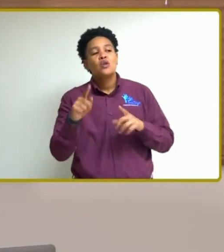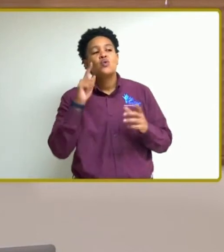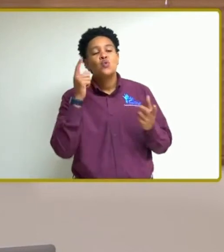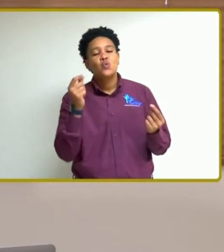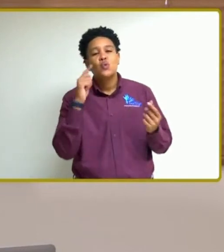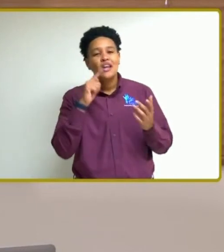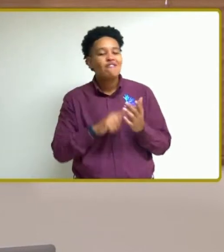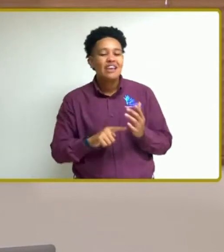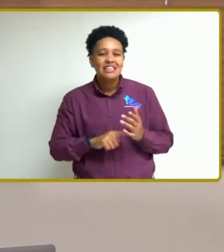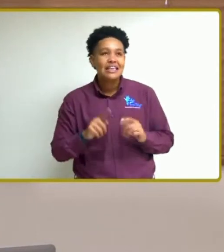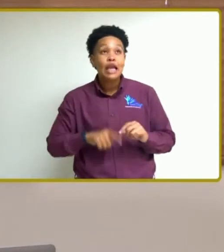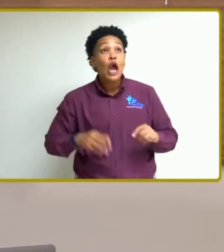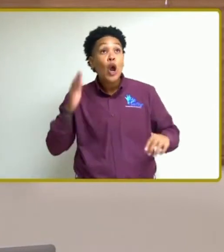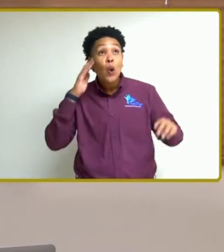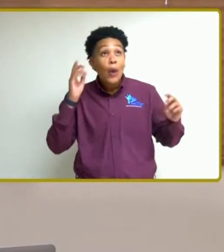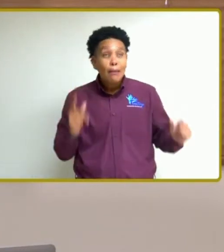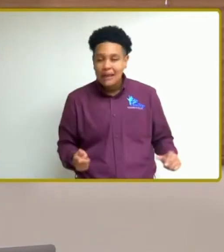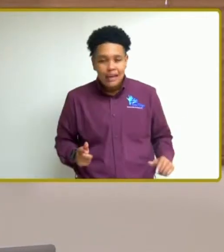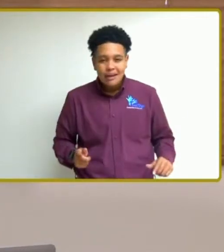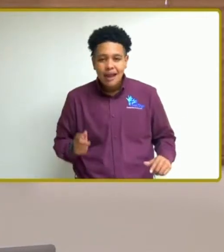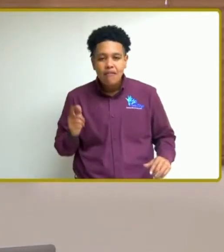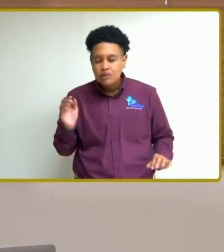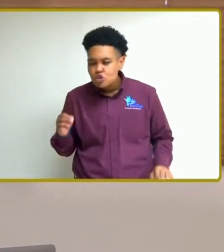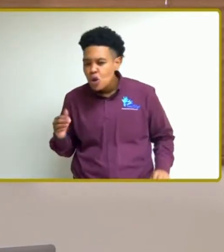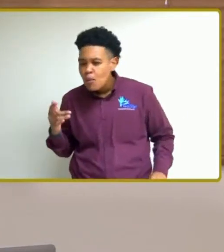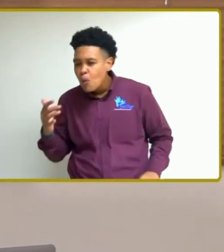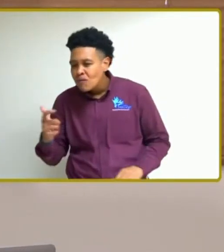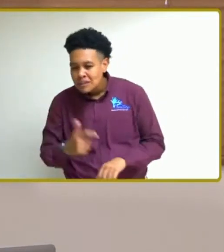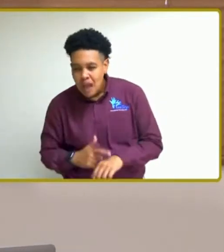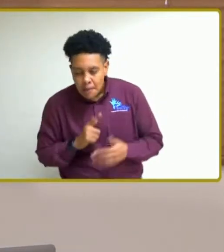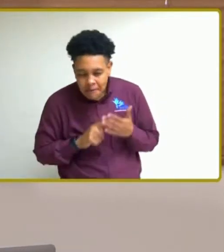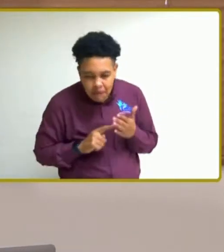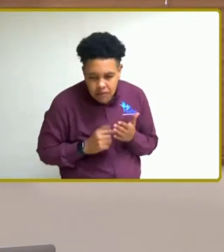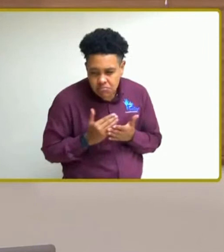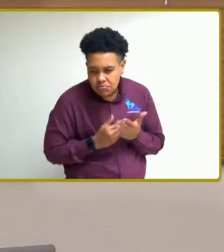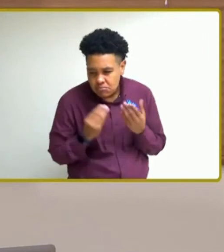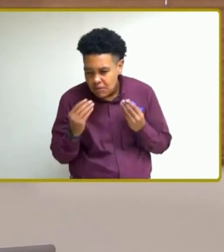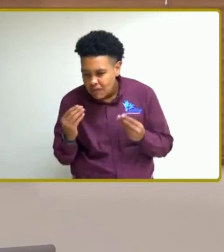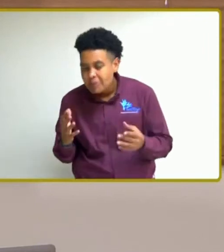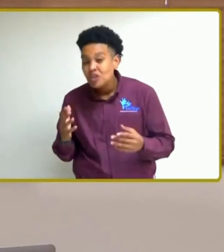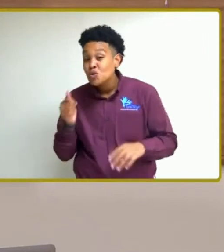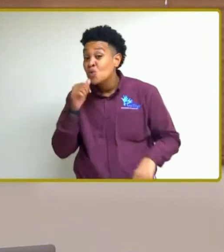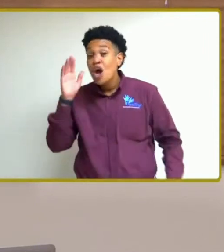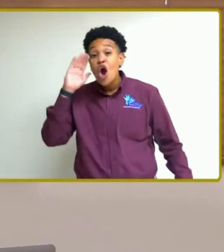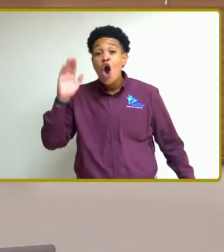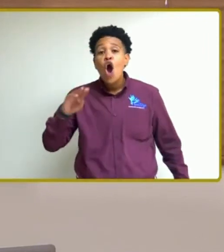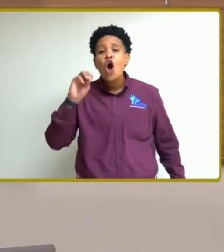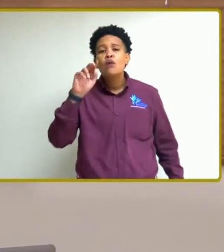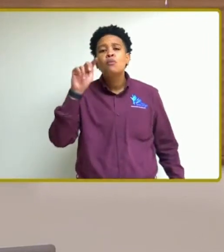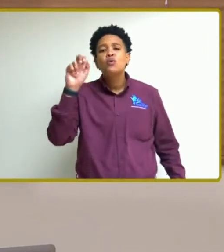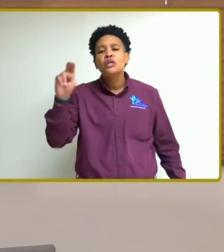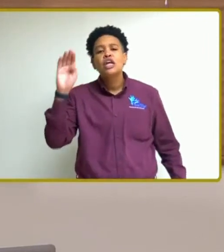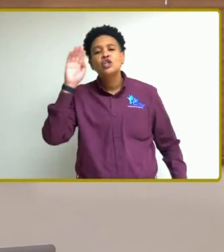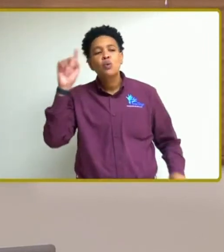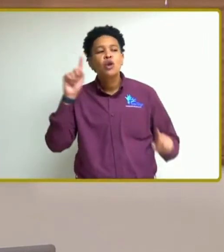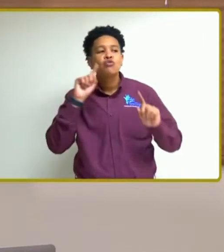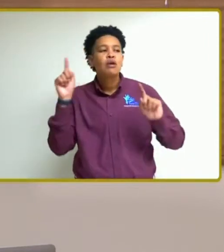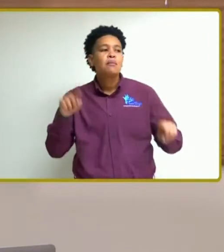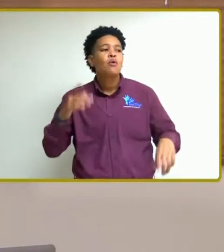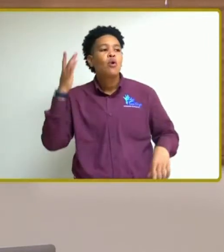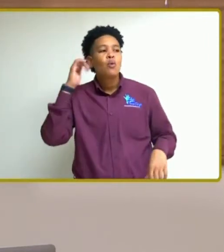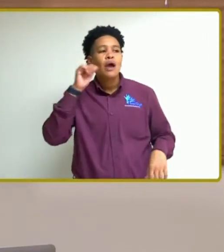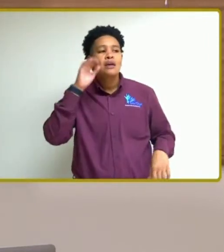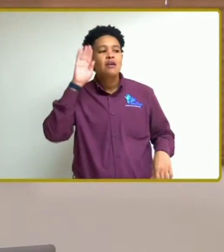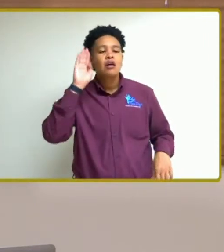the investigations, and you will find that. So not all mutations are going to be reported because they are not